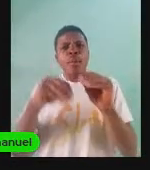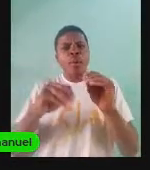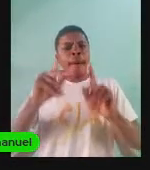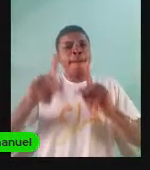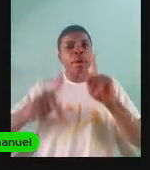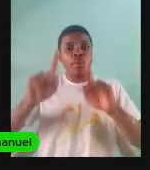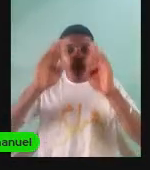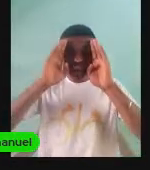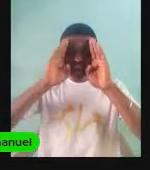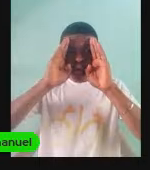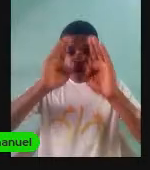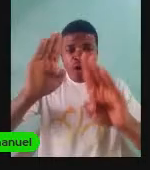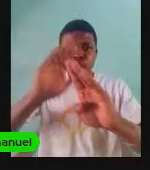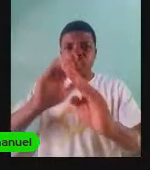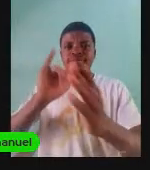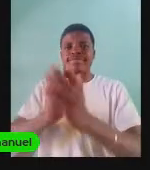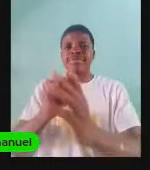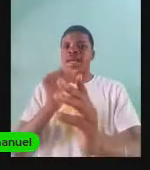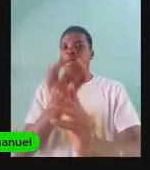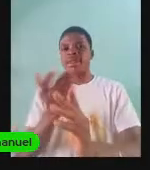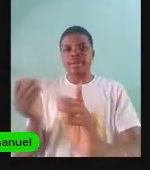please.